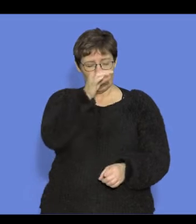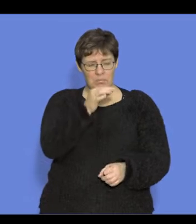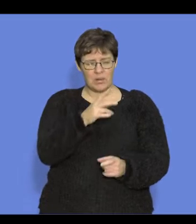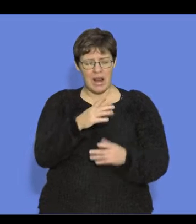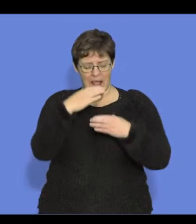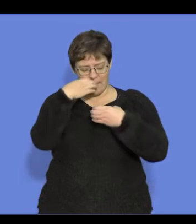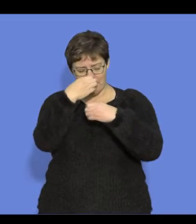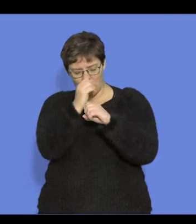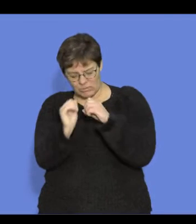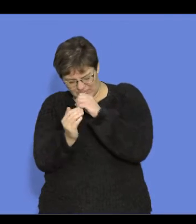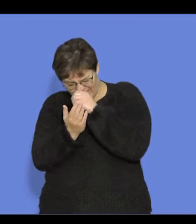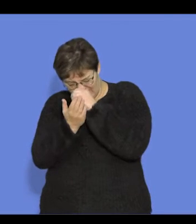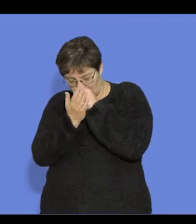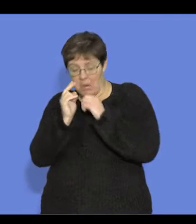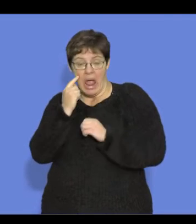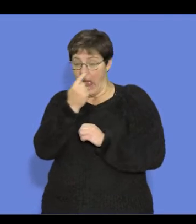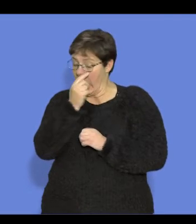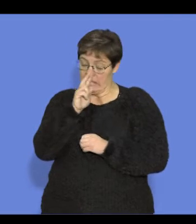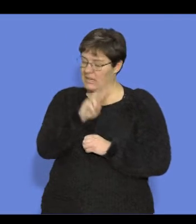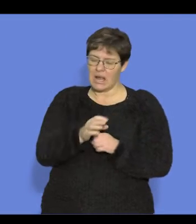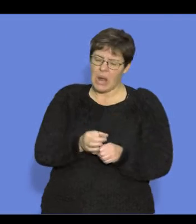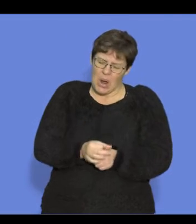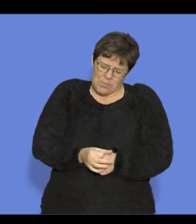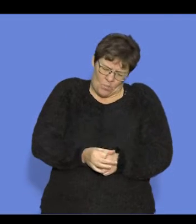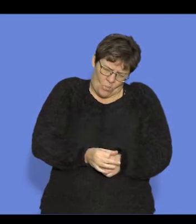microscopic, in other words, they're extremely narrow,